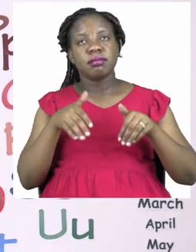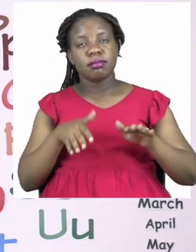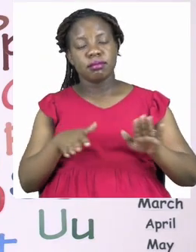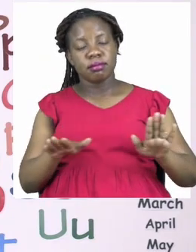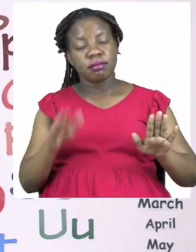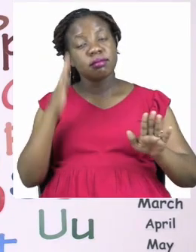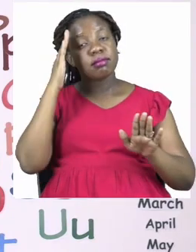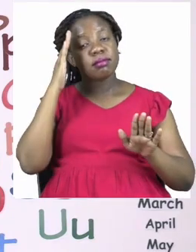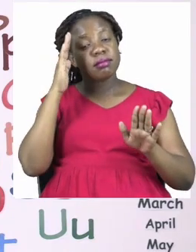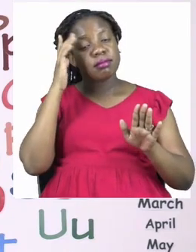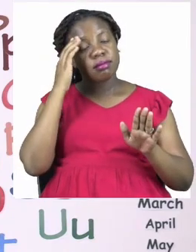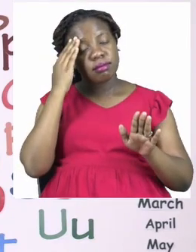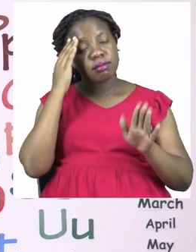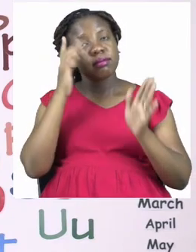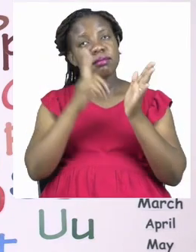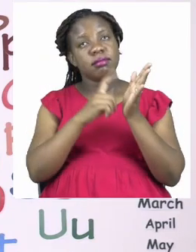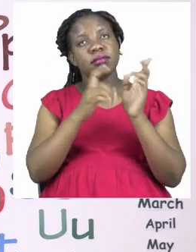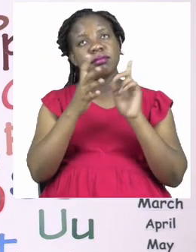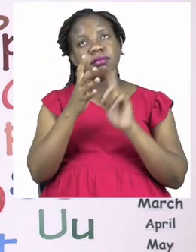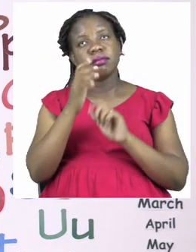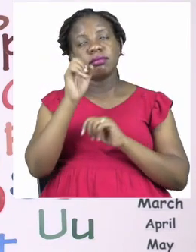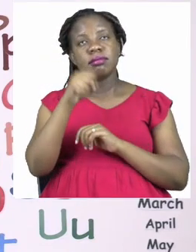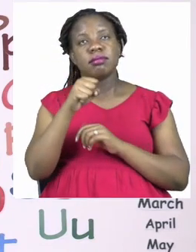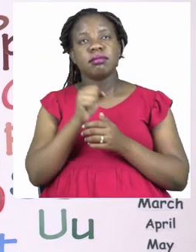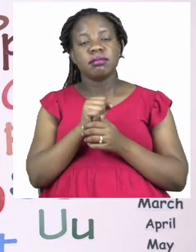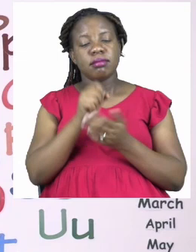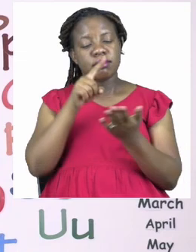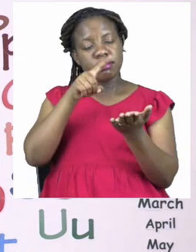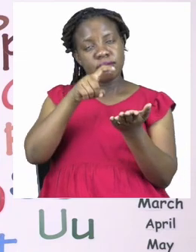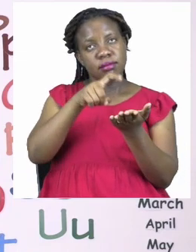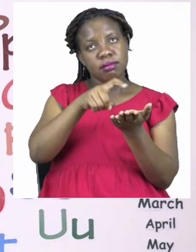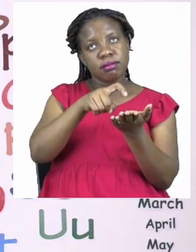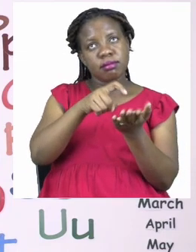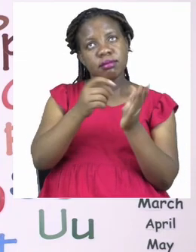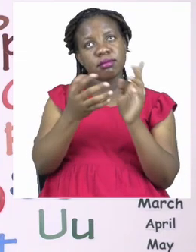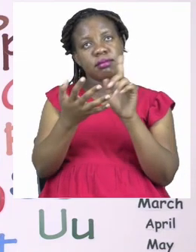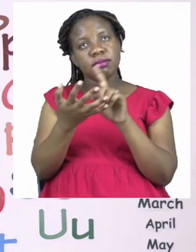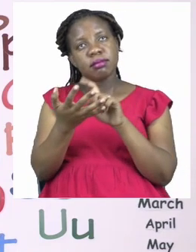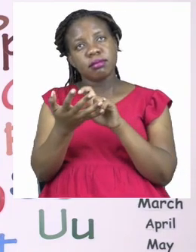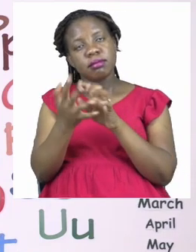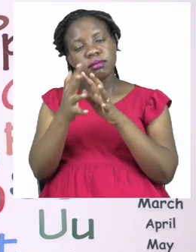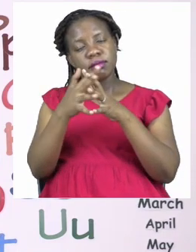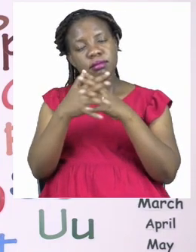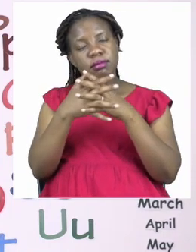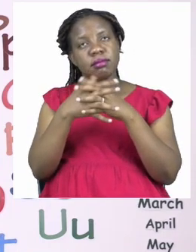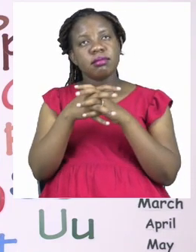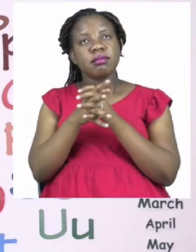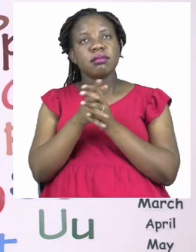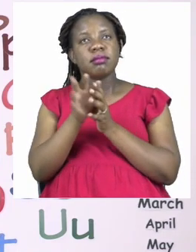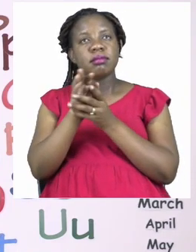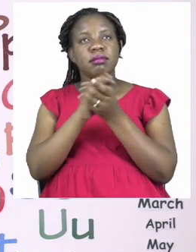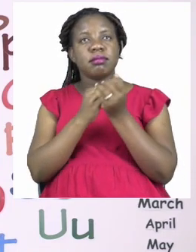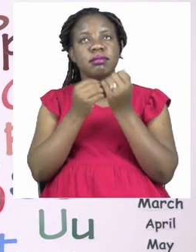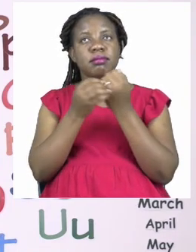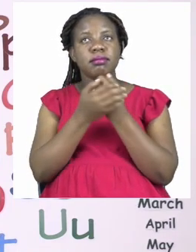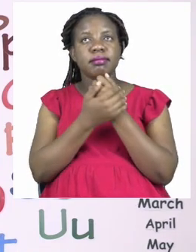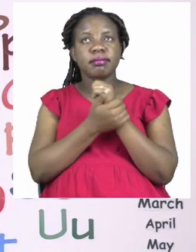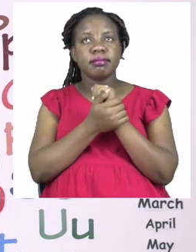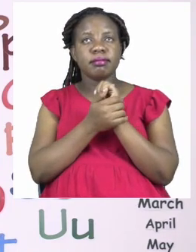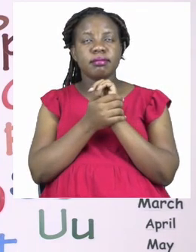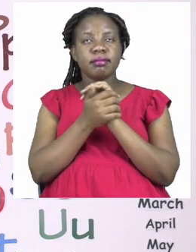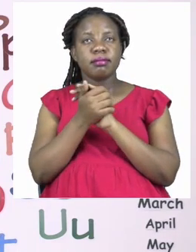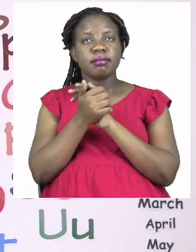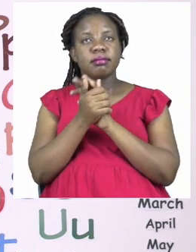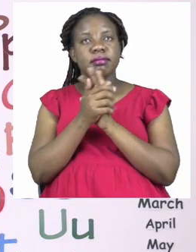to sanitize. So let us take our sanitizer and rub our hands thoroughly. Don't forget